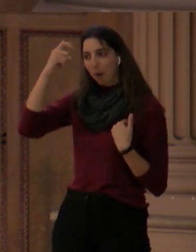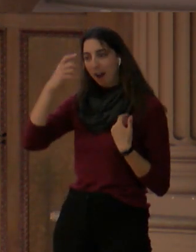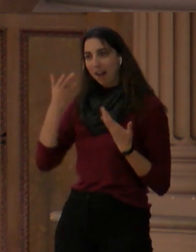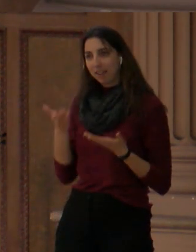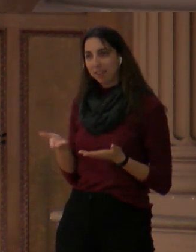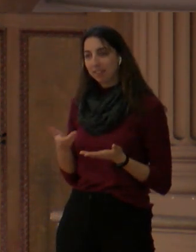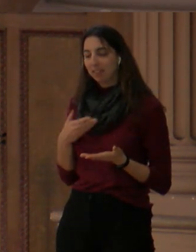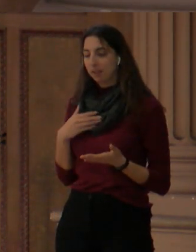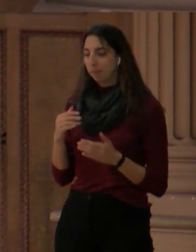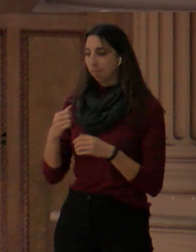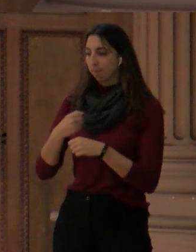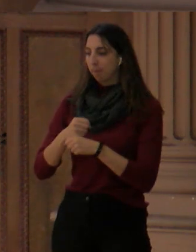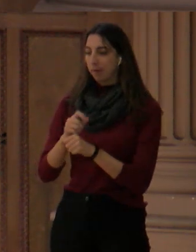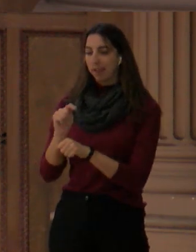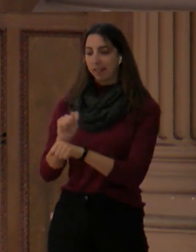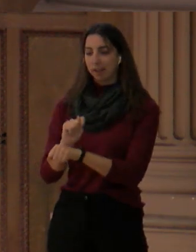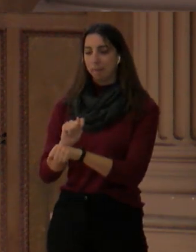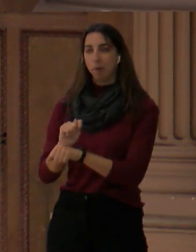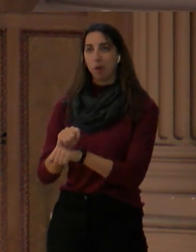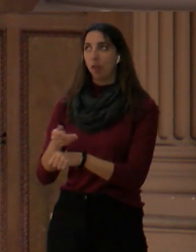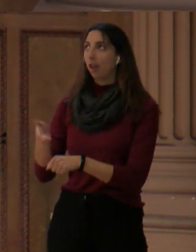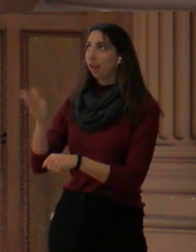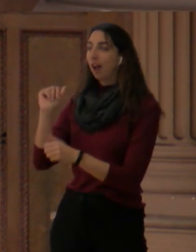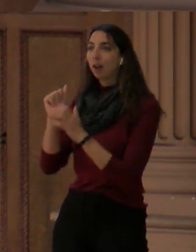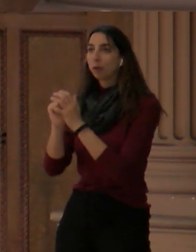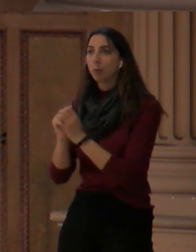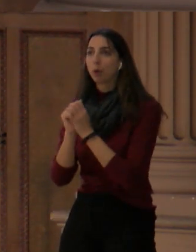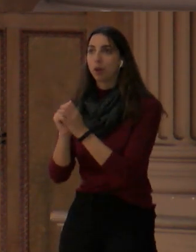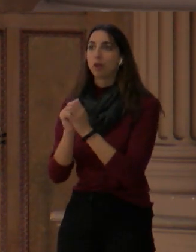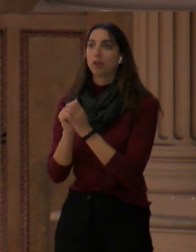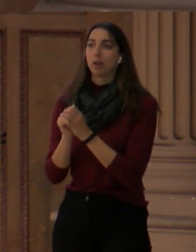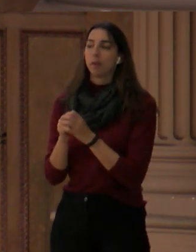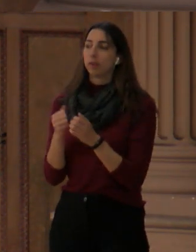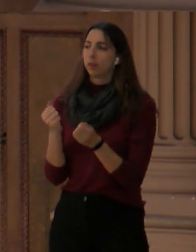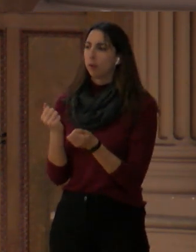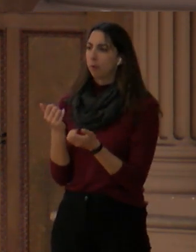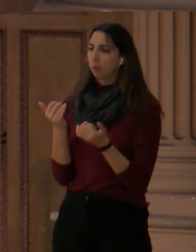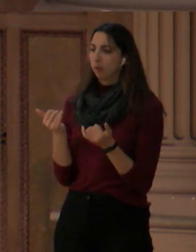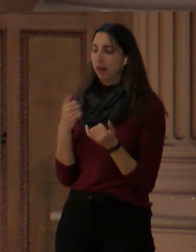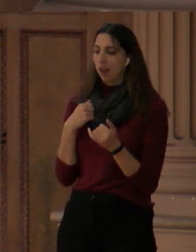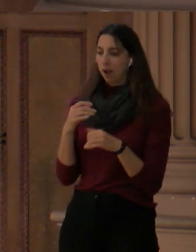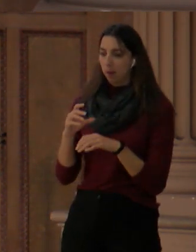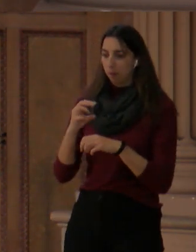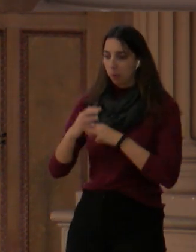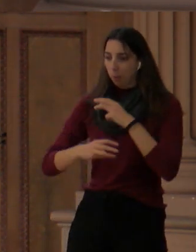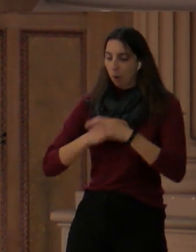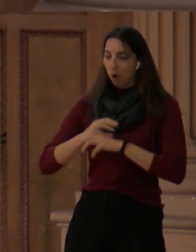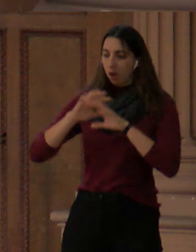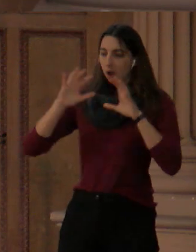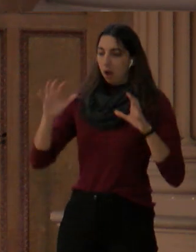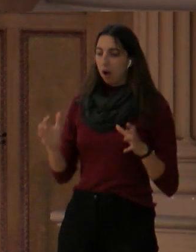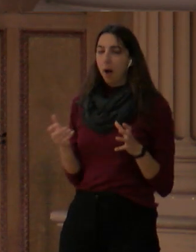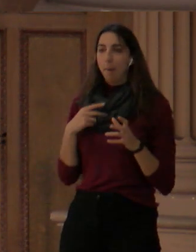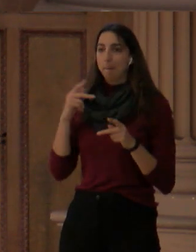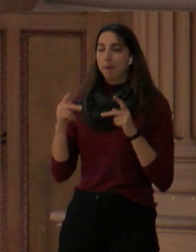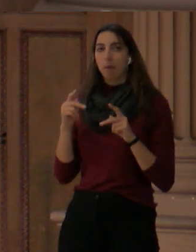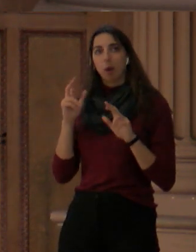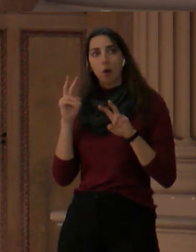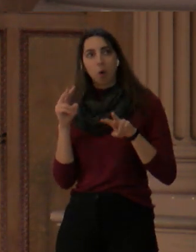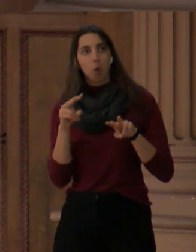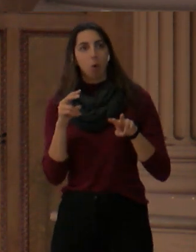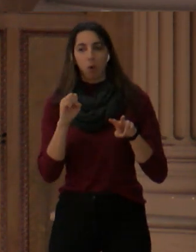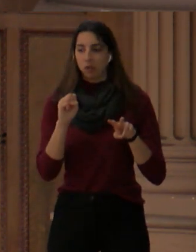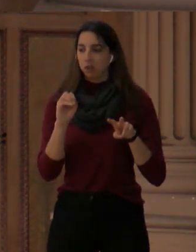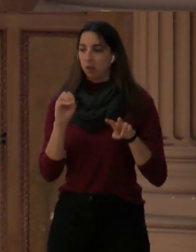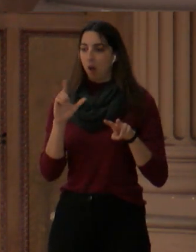God is worshiped. The whole world starts to hear about this guy's wealth and wisdom and they come in and visit and he demonstrates wealth in front of